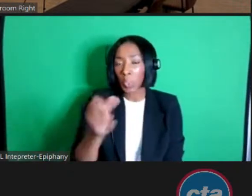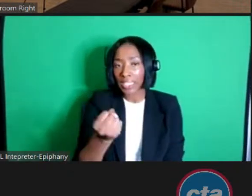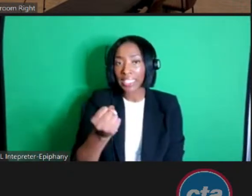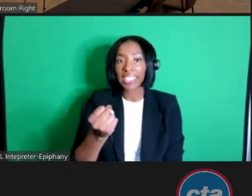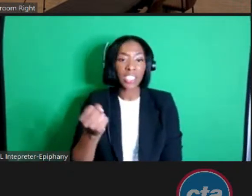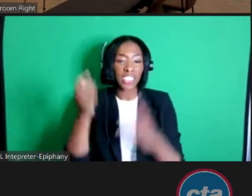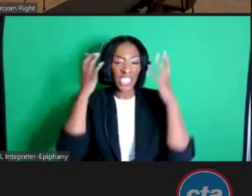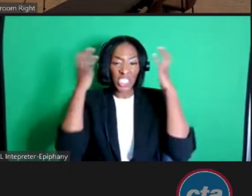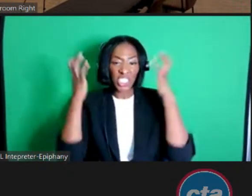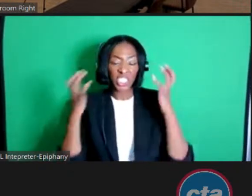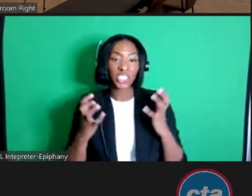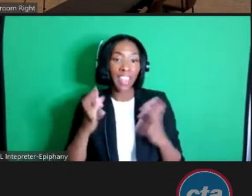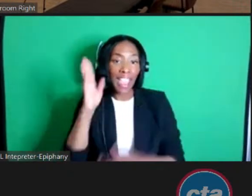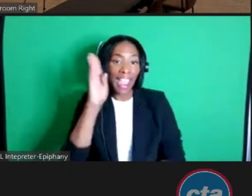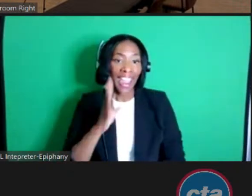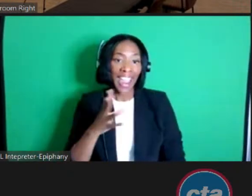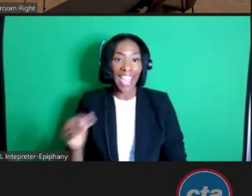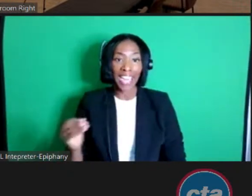very colorful scarf today.